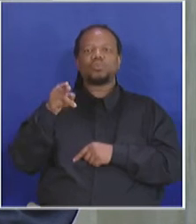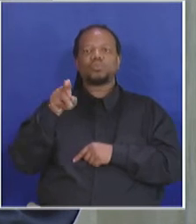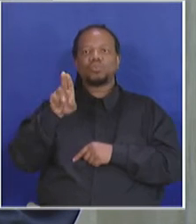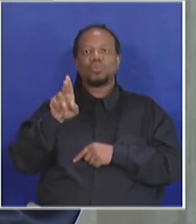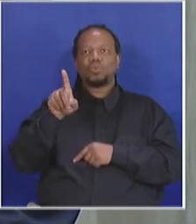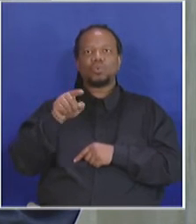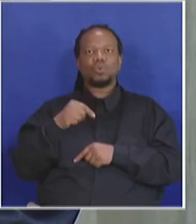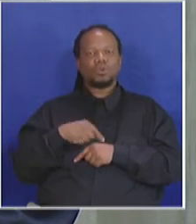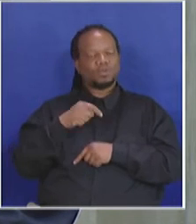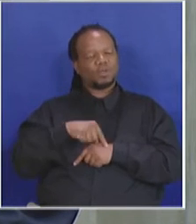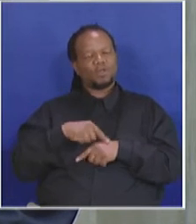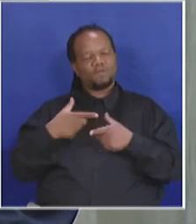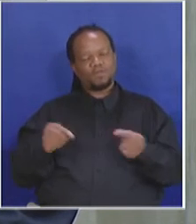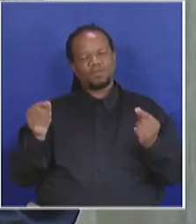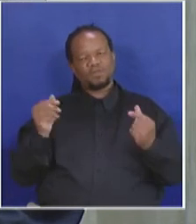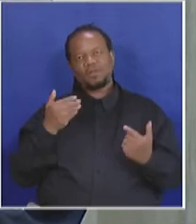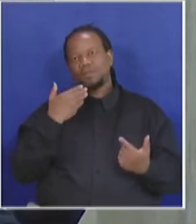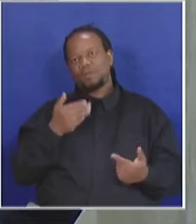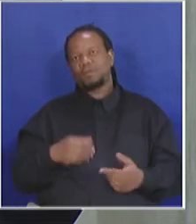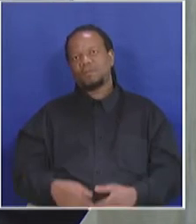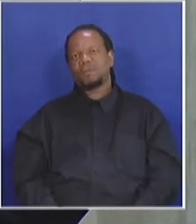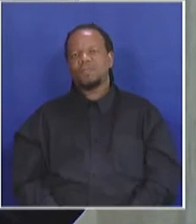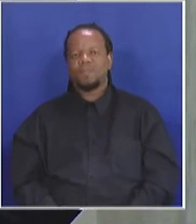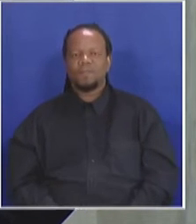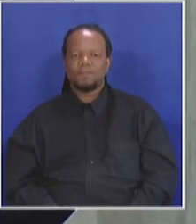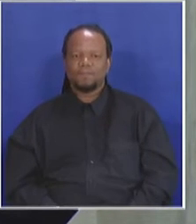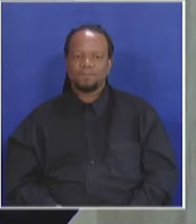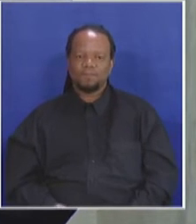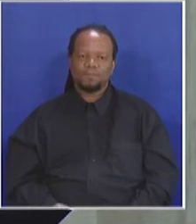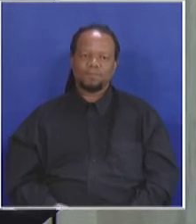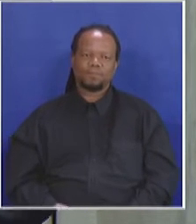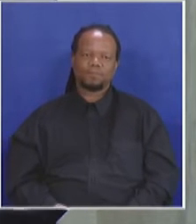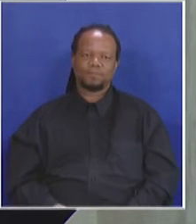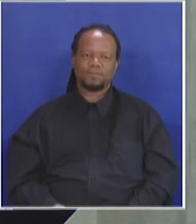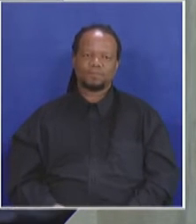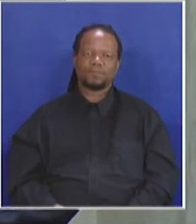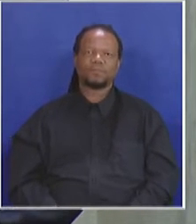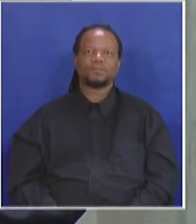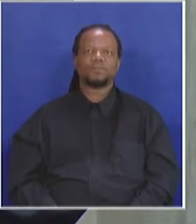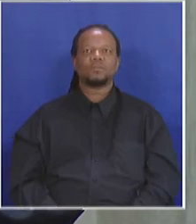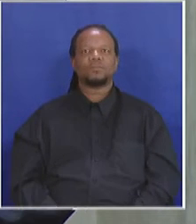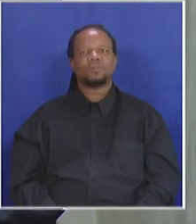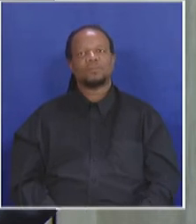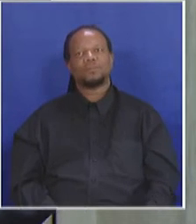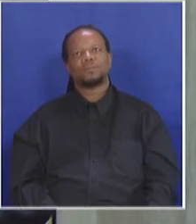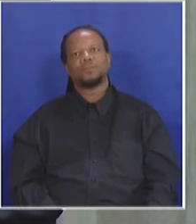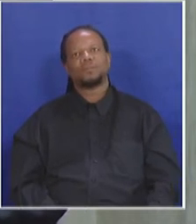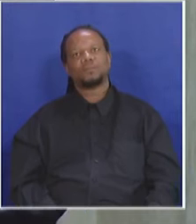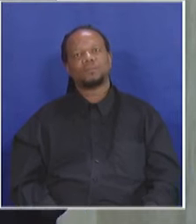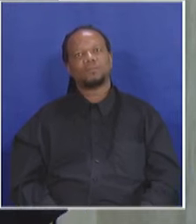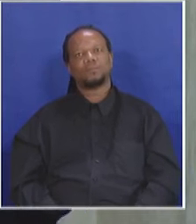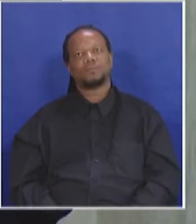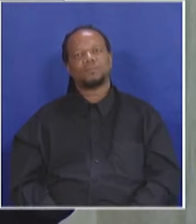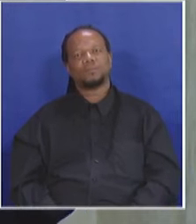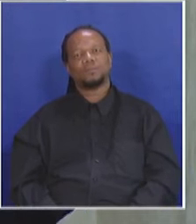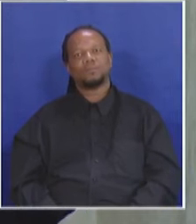Isikhathi siyaphoxa sihlalo. Kodwa Iphelile baba, uyazi nawe. ngiphoxekile nje sekela lika ngqongqoshe uma ukhuluma ngeproject